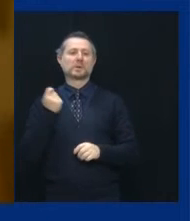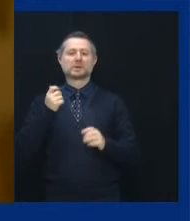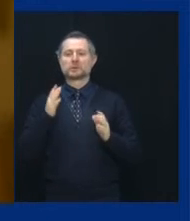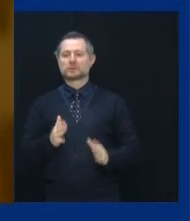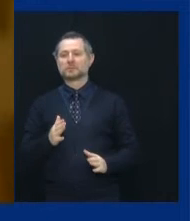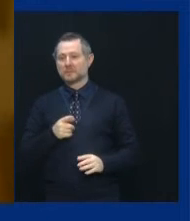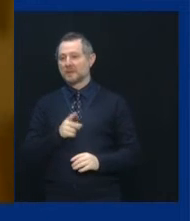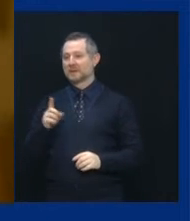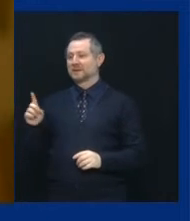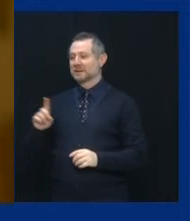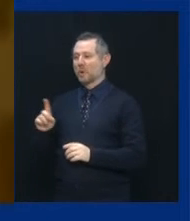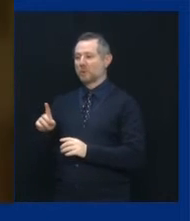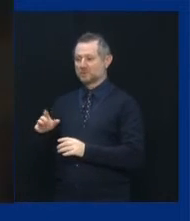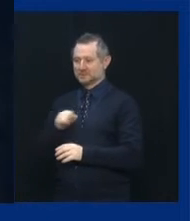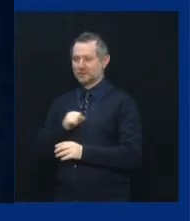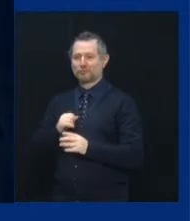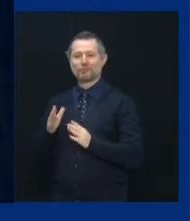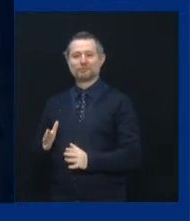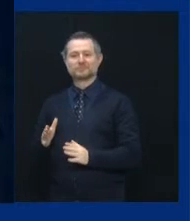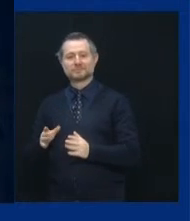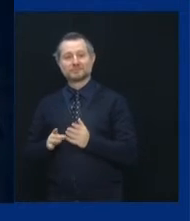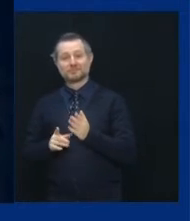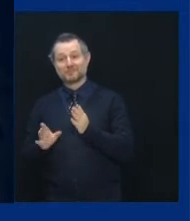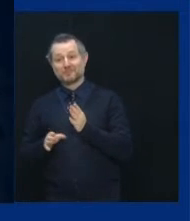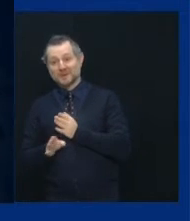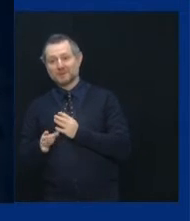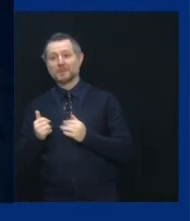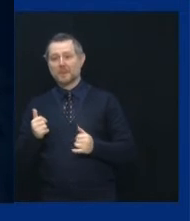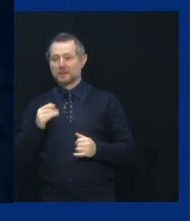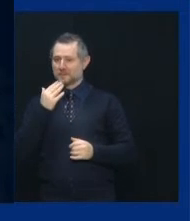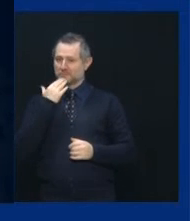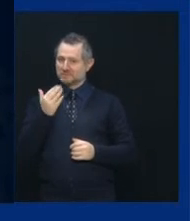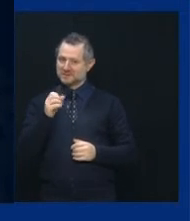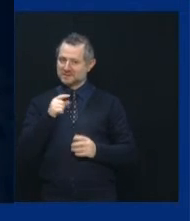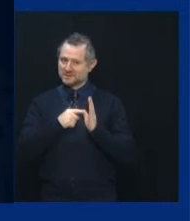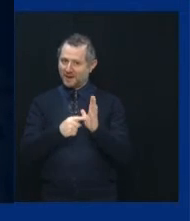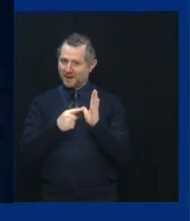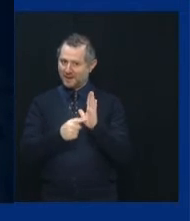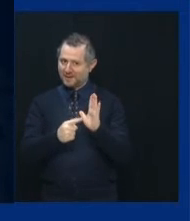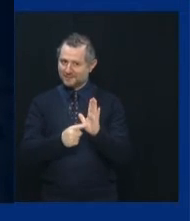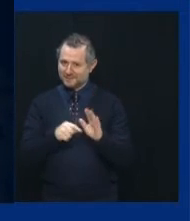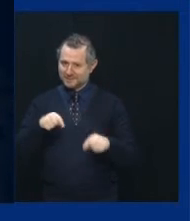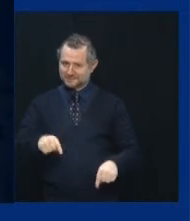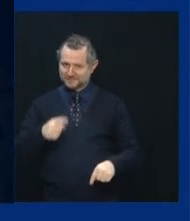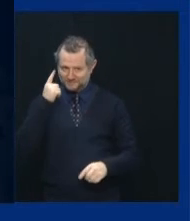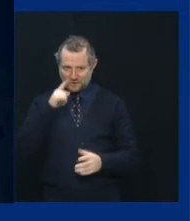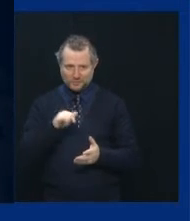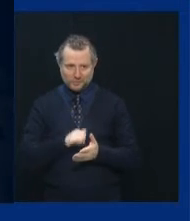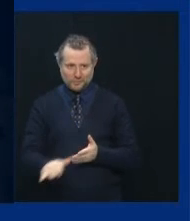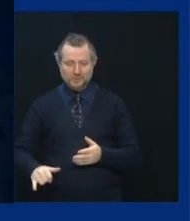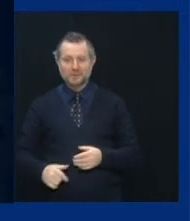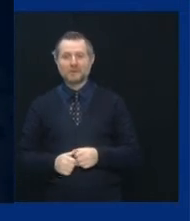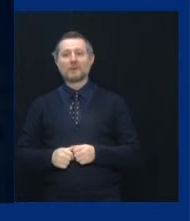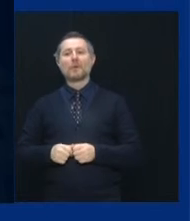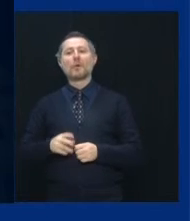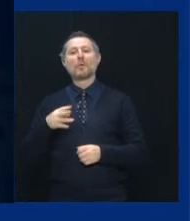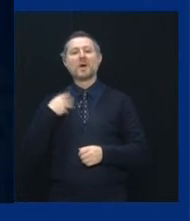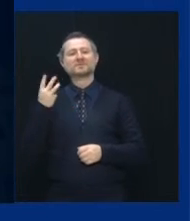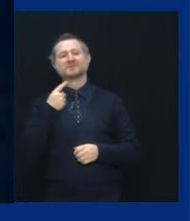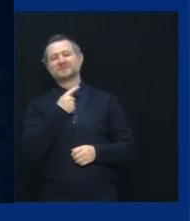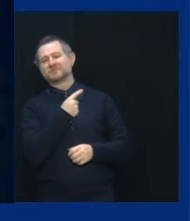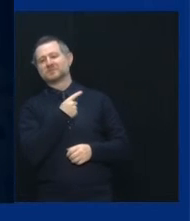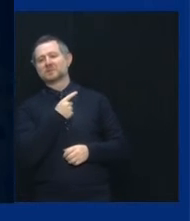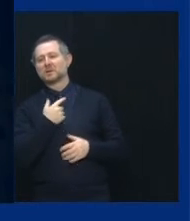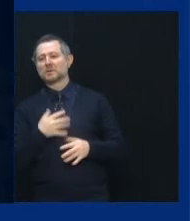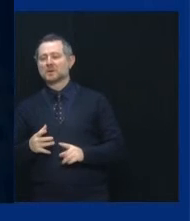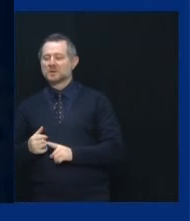Senate. And it bodes well for the state of New York. Look, Washington has abused New York